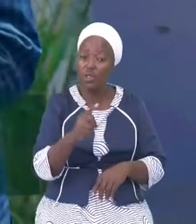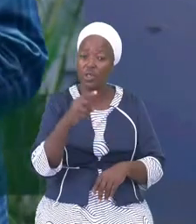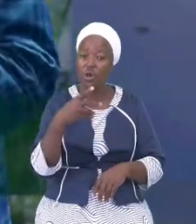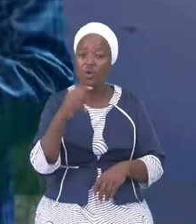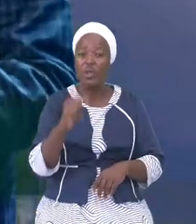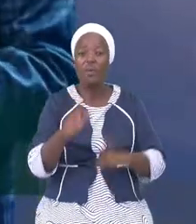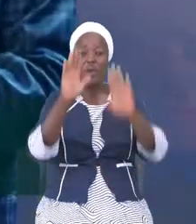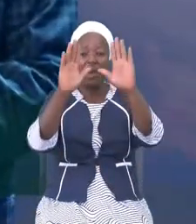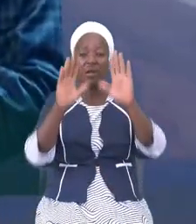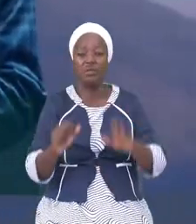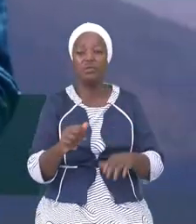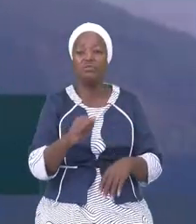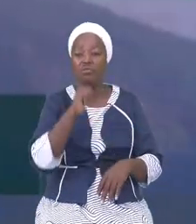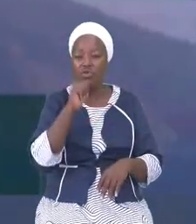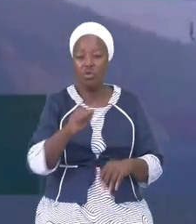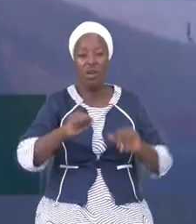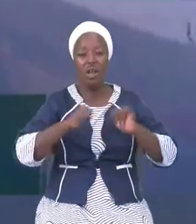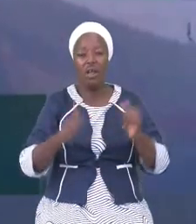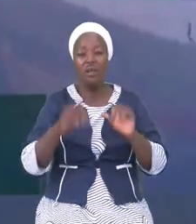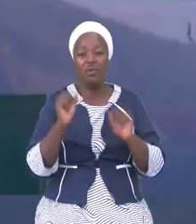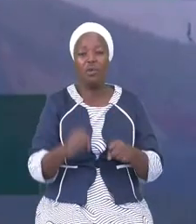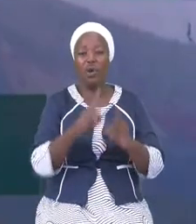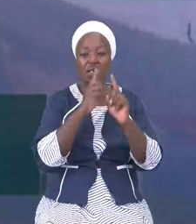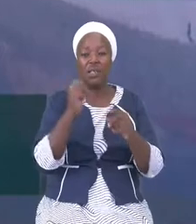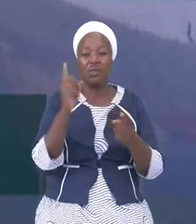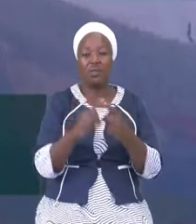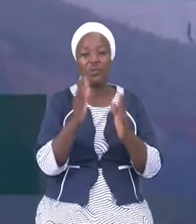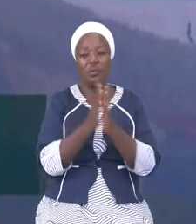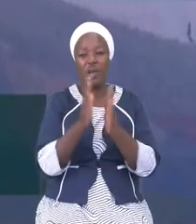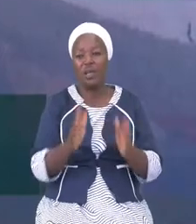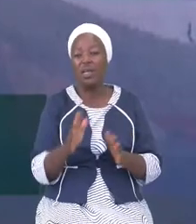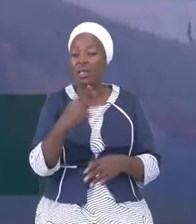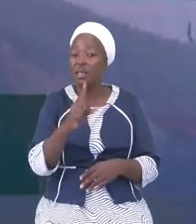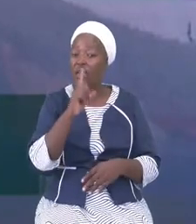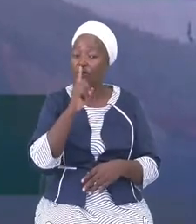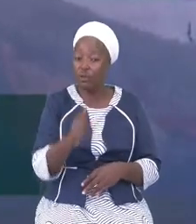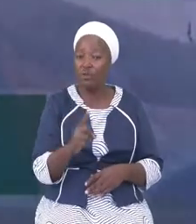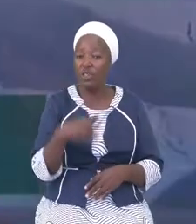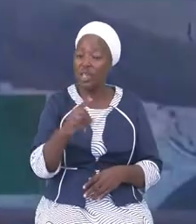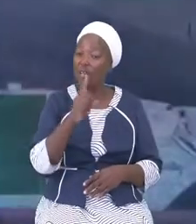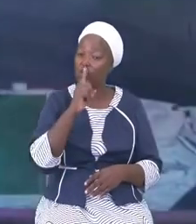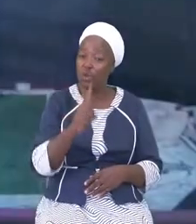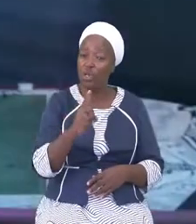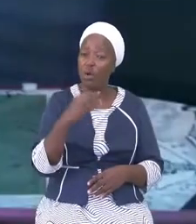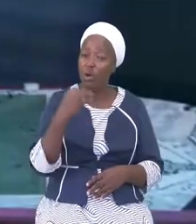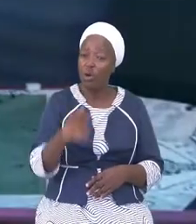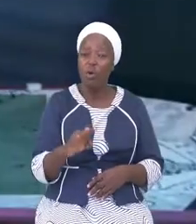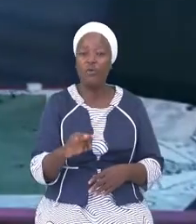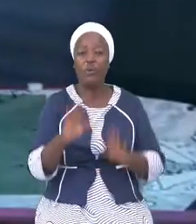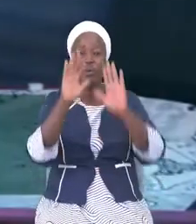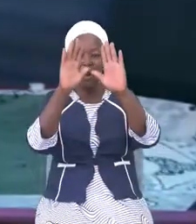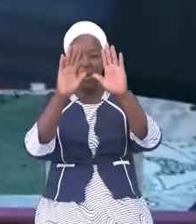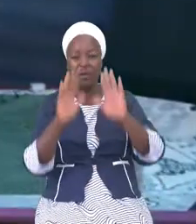miraculous, undeniable answers to prayer. The surety, the assurance of